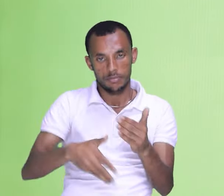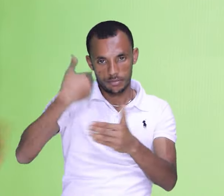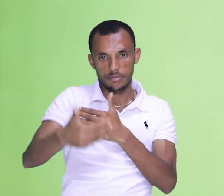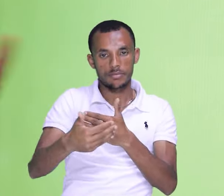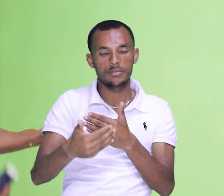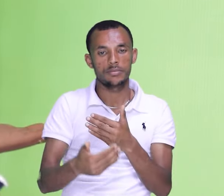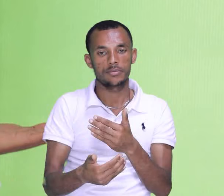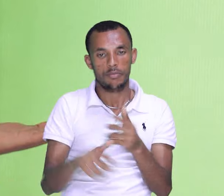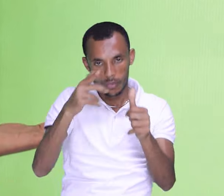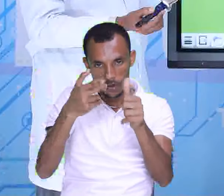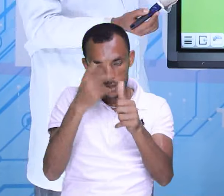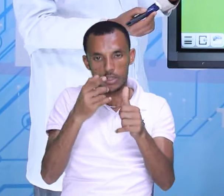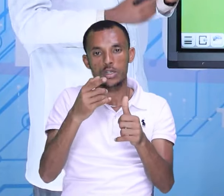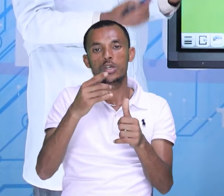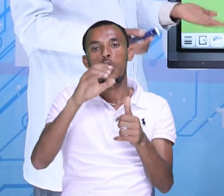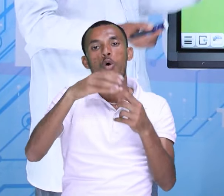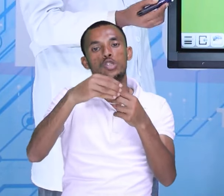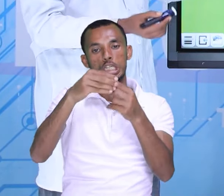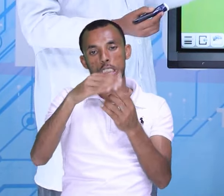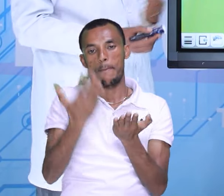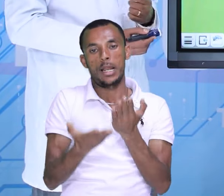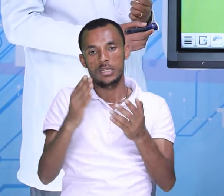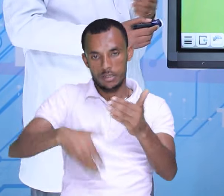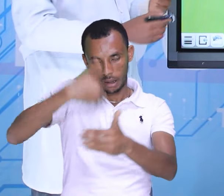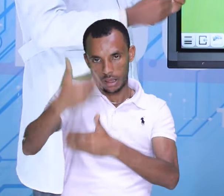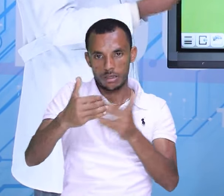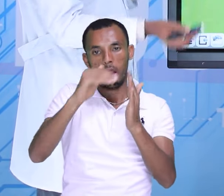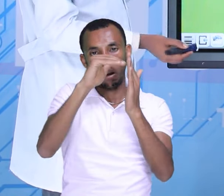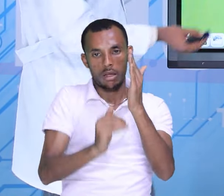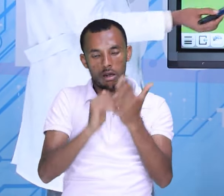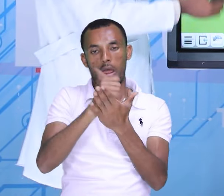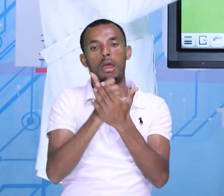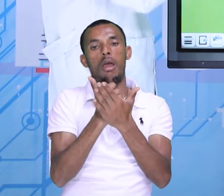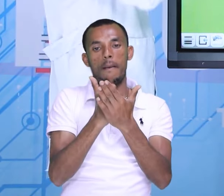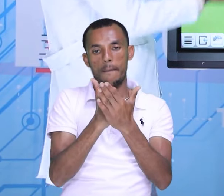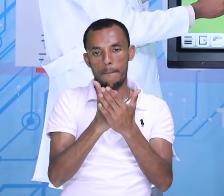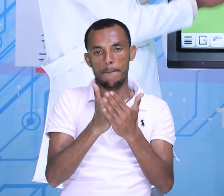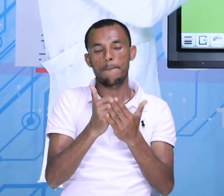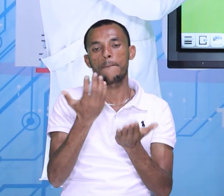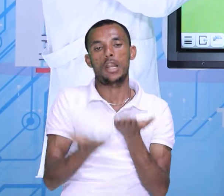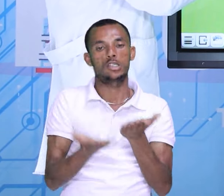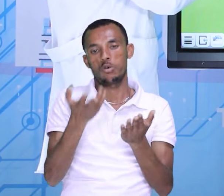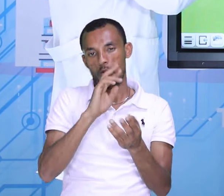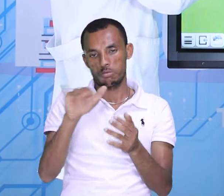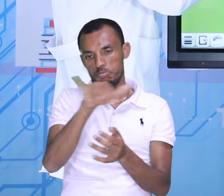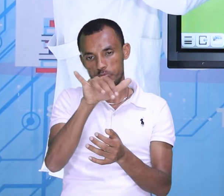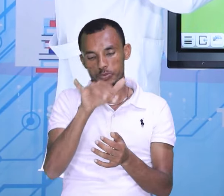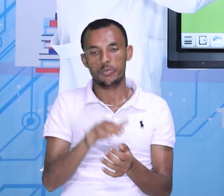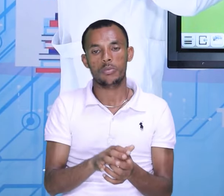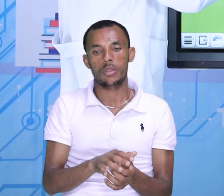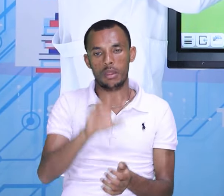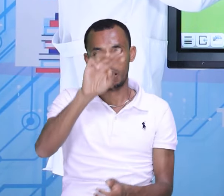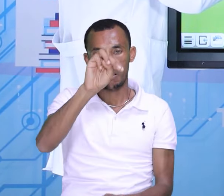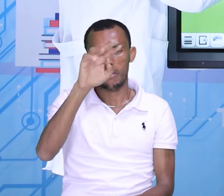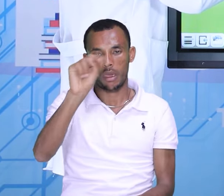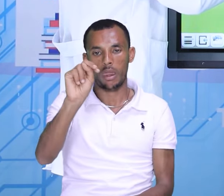Then, first oxidation half reaction is balance, then reduction half reaction balance, or vice versa. Look, Mn